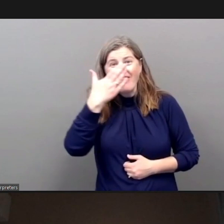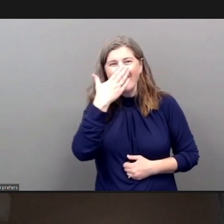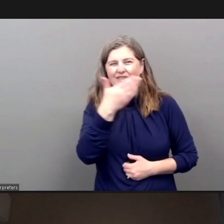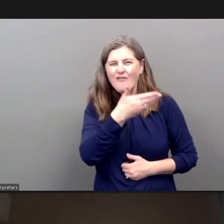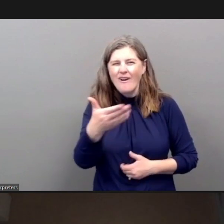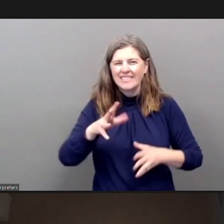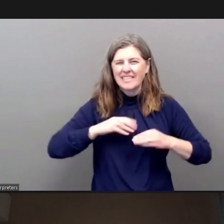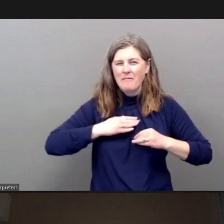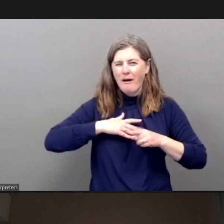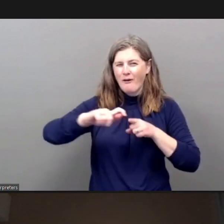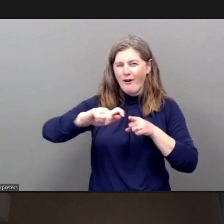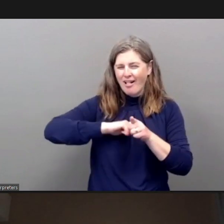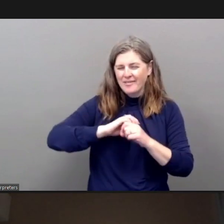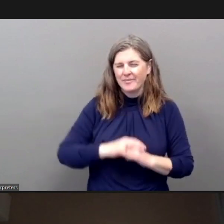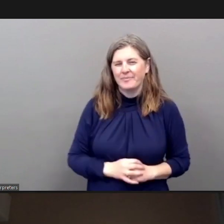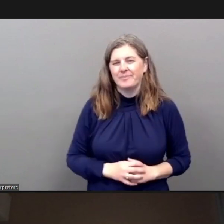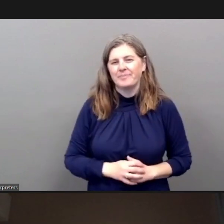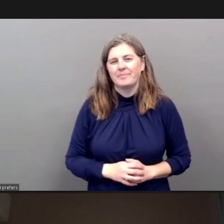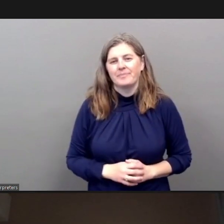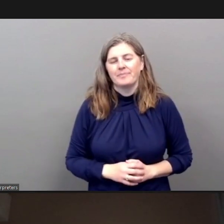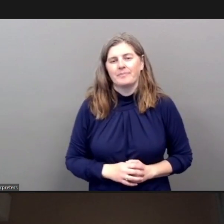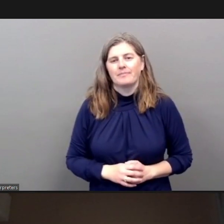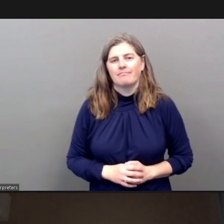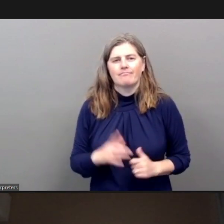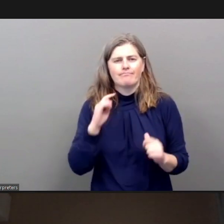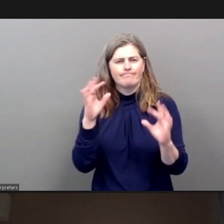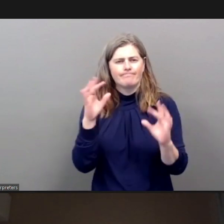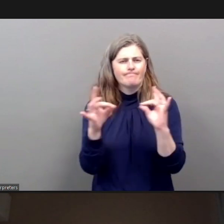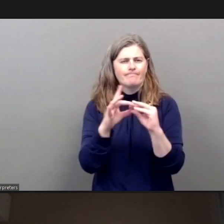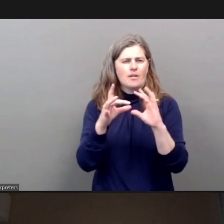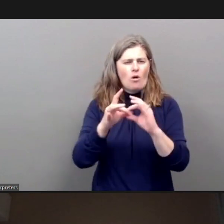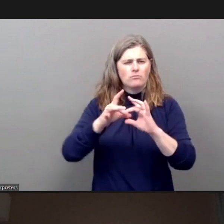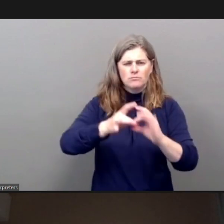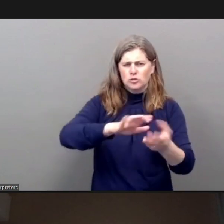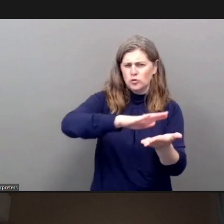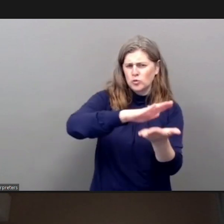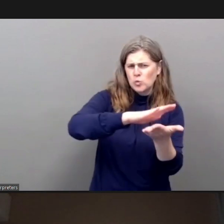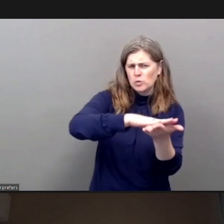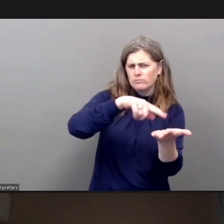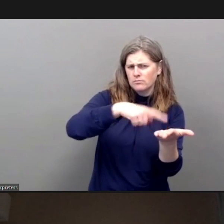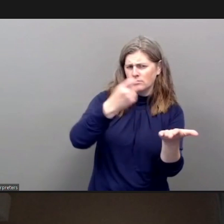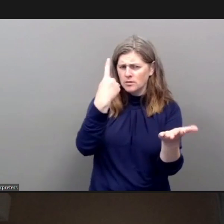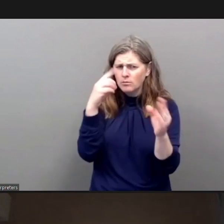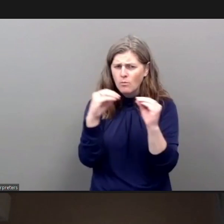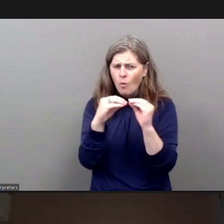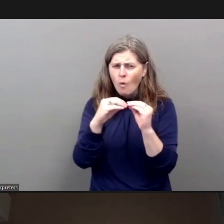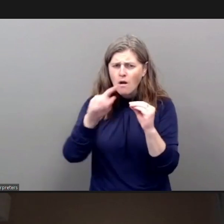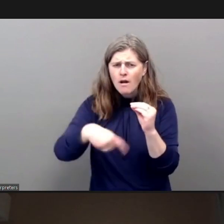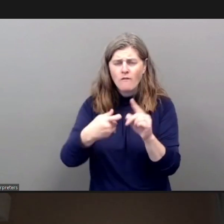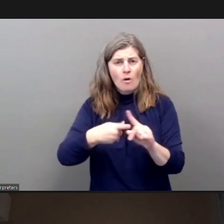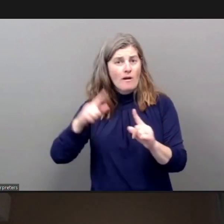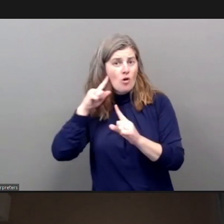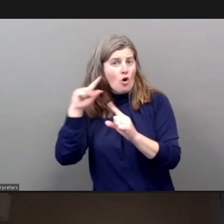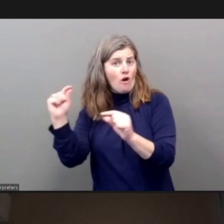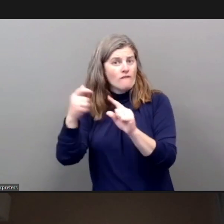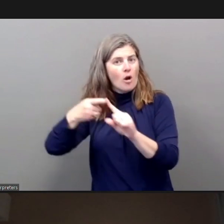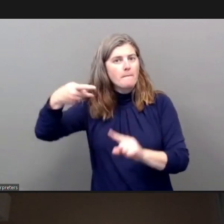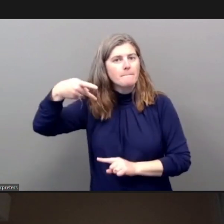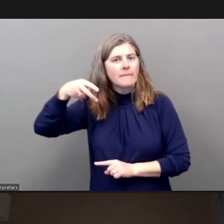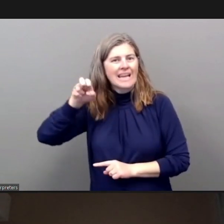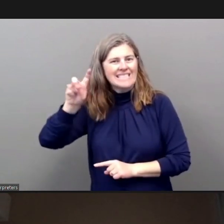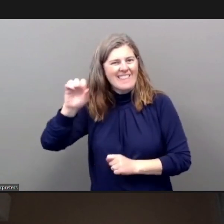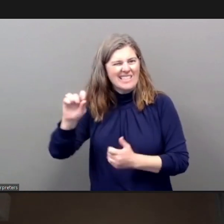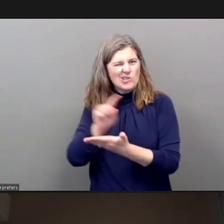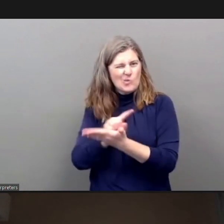the call. I just wanted to talk a little bit more about schools and understand a little bit more from what I heard from PED this week, is that there